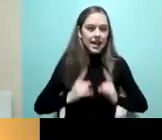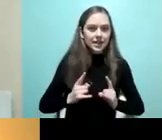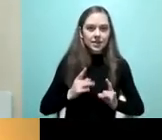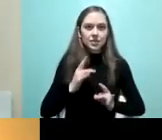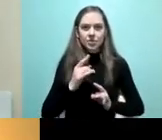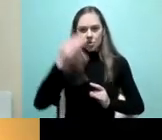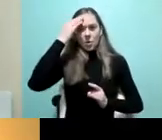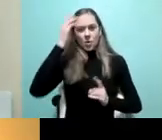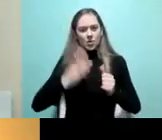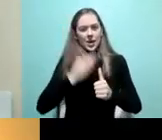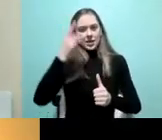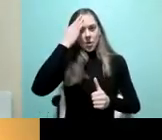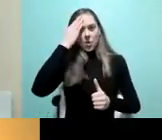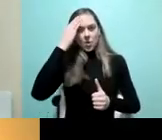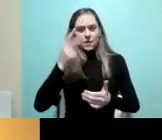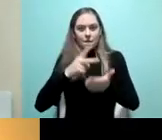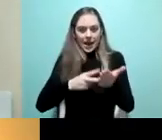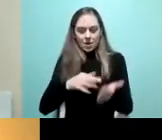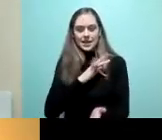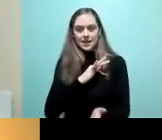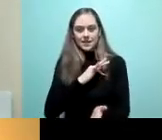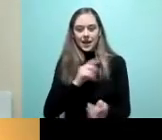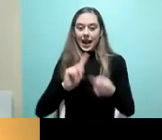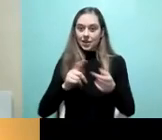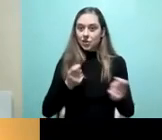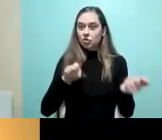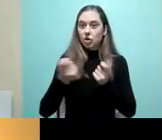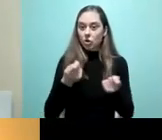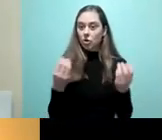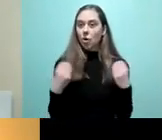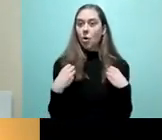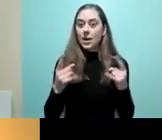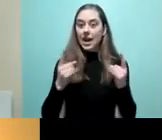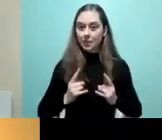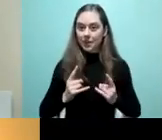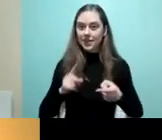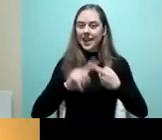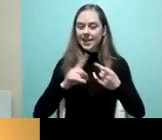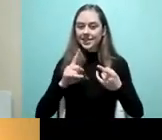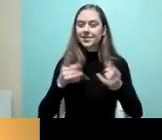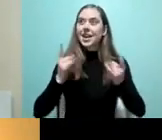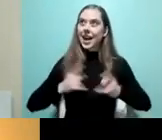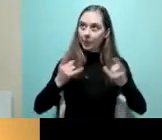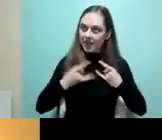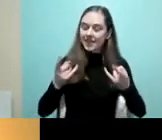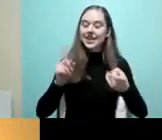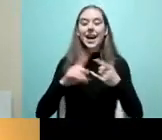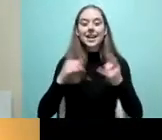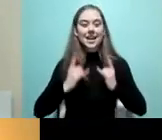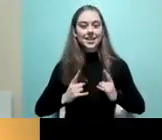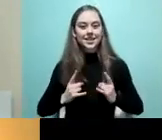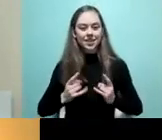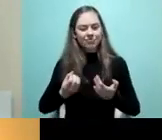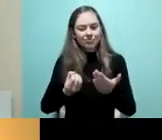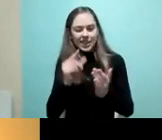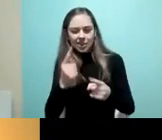valuing yourself, and you are in control of your own happiness, your own health and happiness. I'm going to tell you a little story. I was